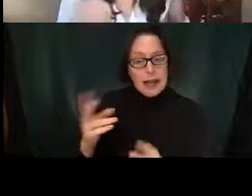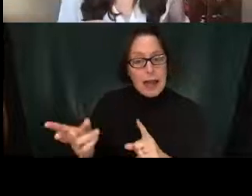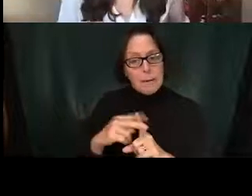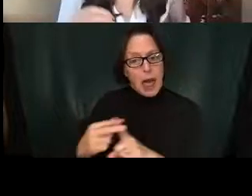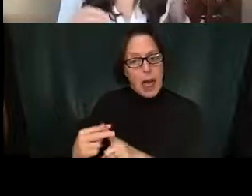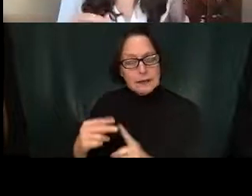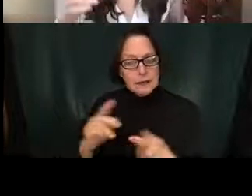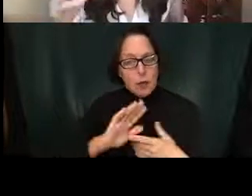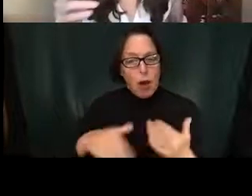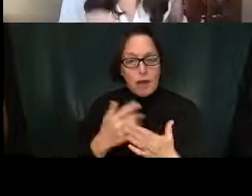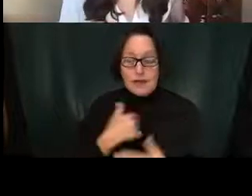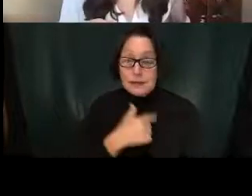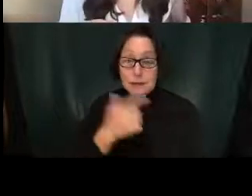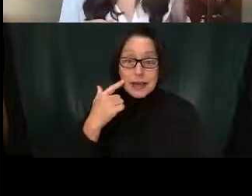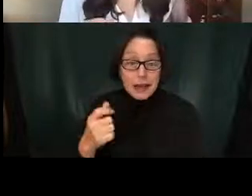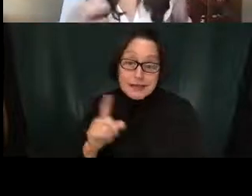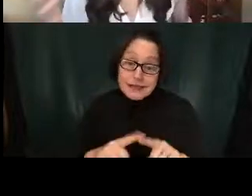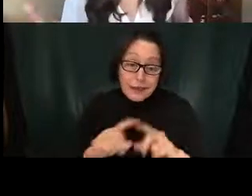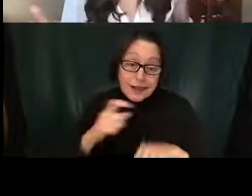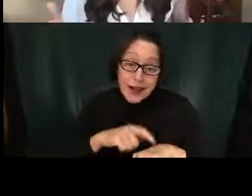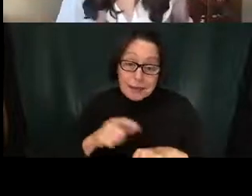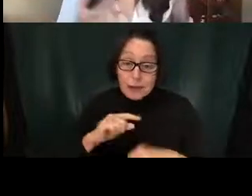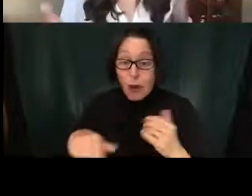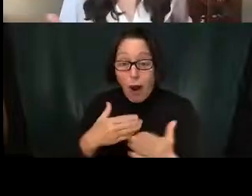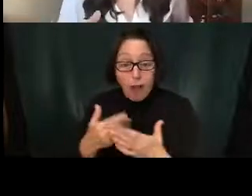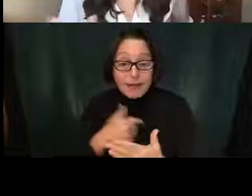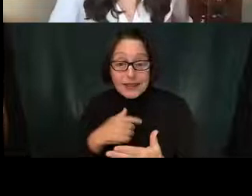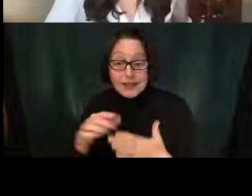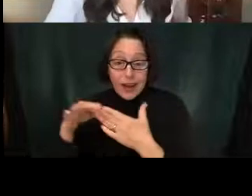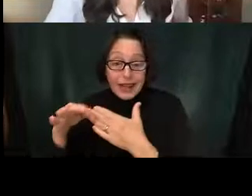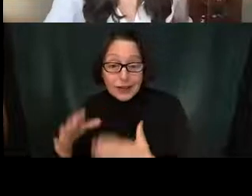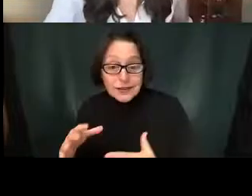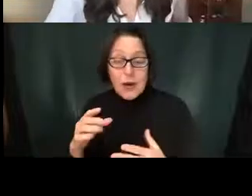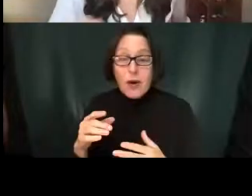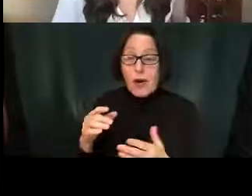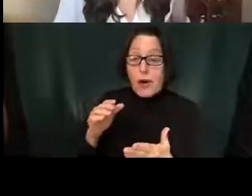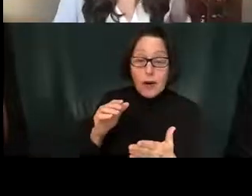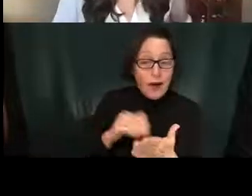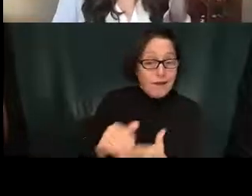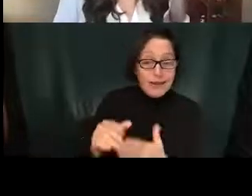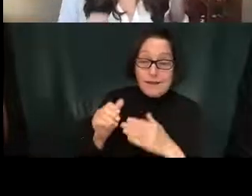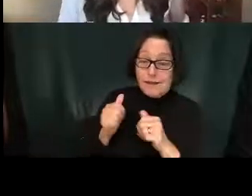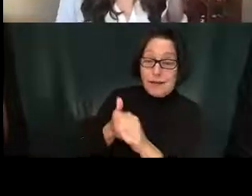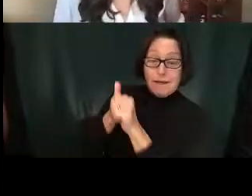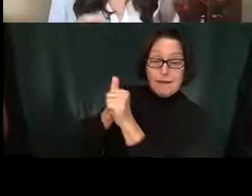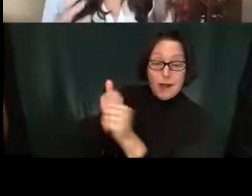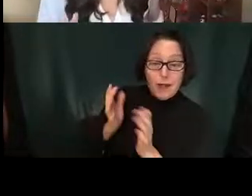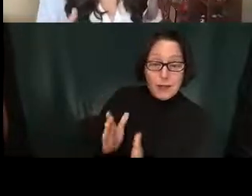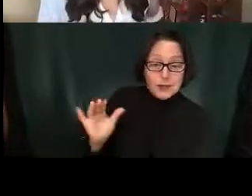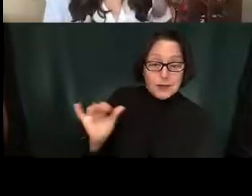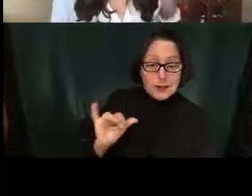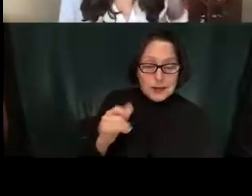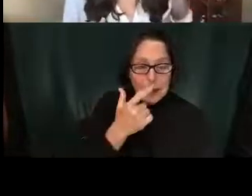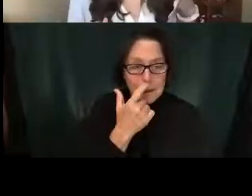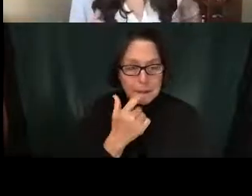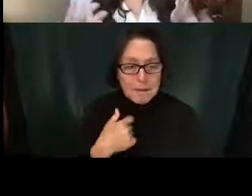different cases, we are all leaders, and some of us, and often we're all followers as well. And I learned this from working with